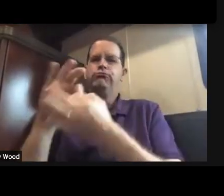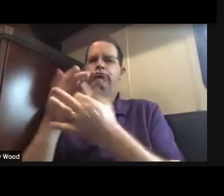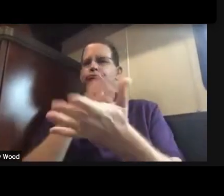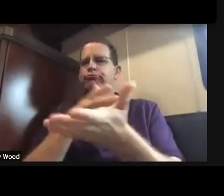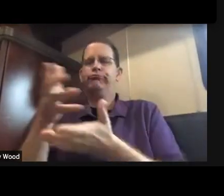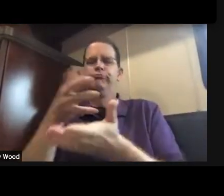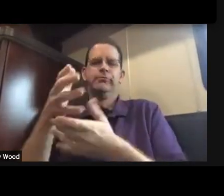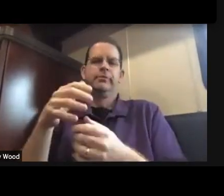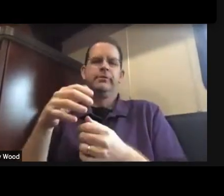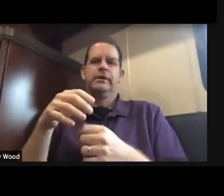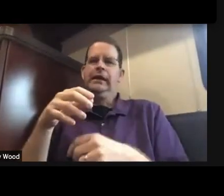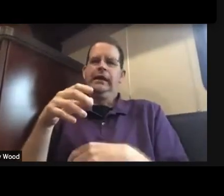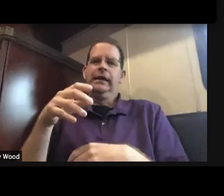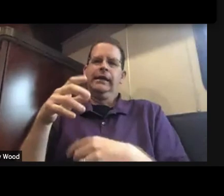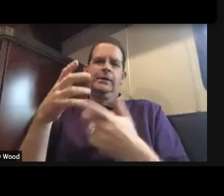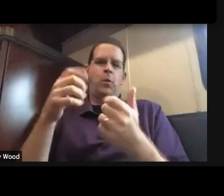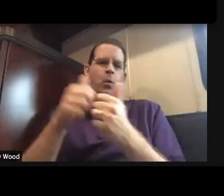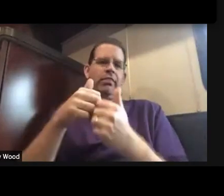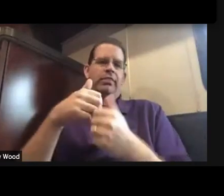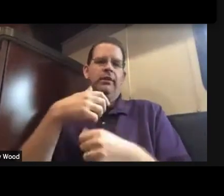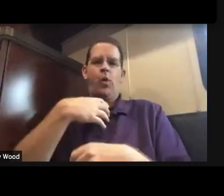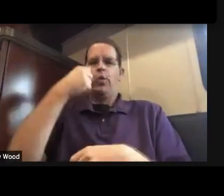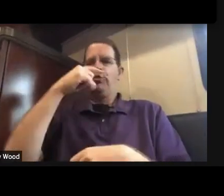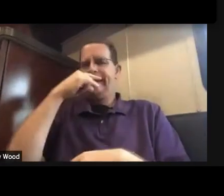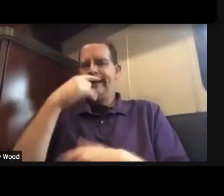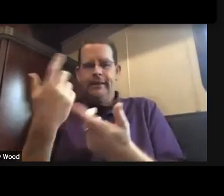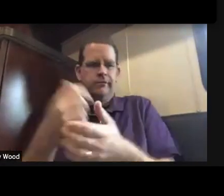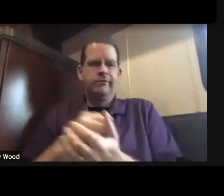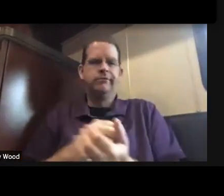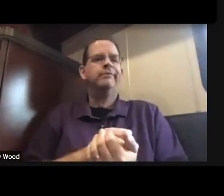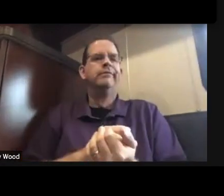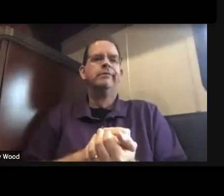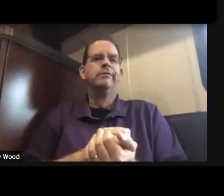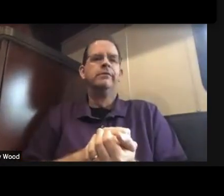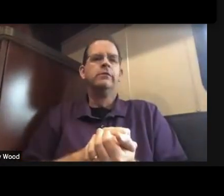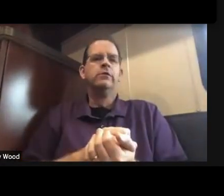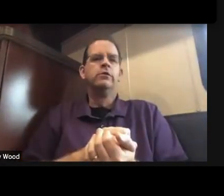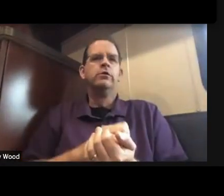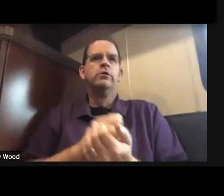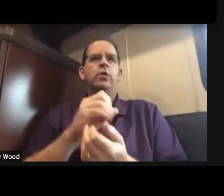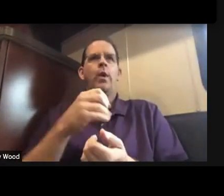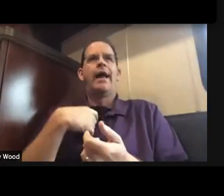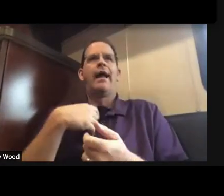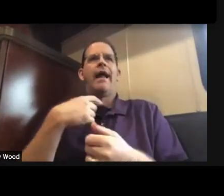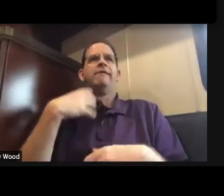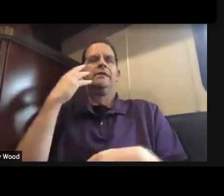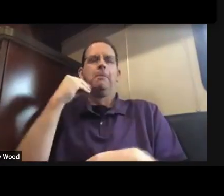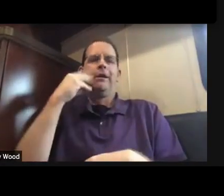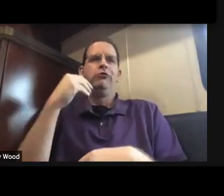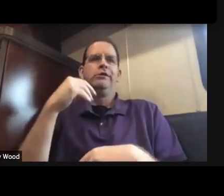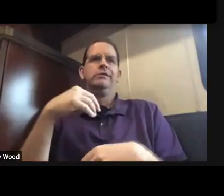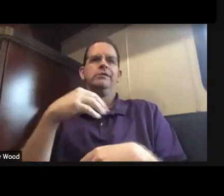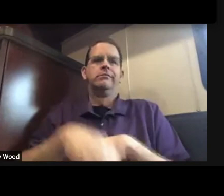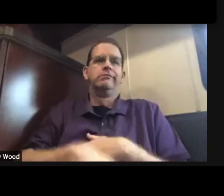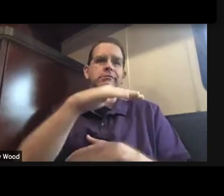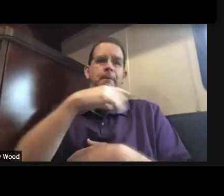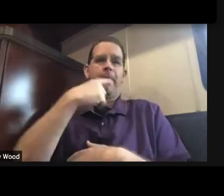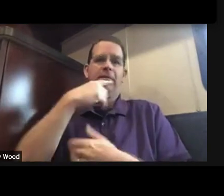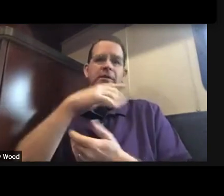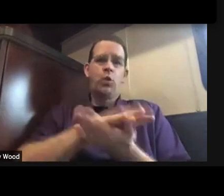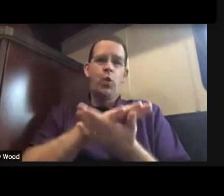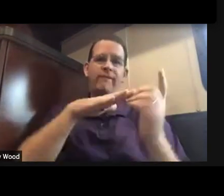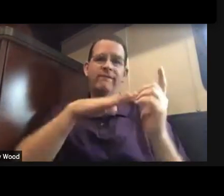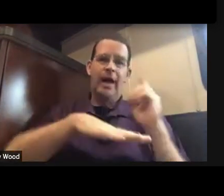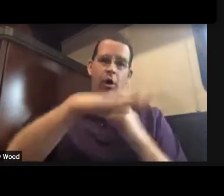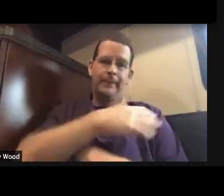connecting with them. I developed more relationship with the older children, it seemed. So I've had